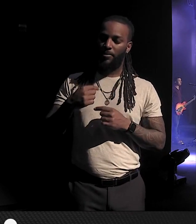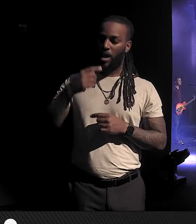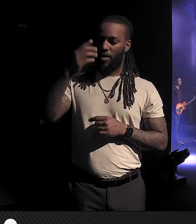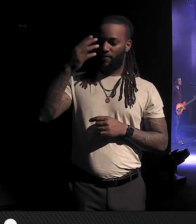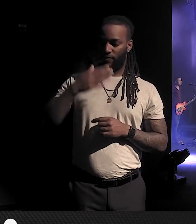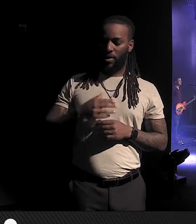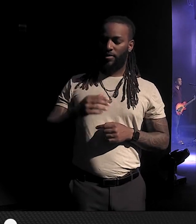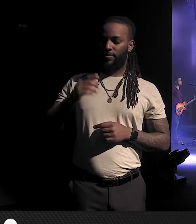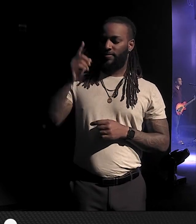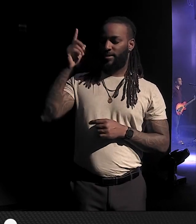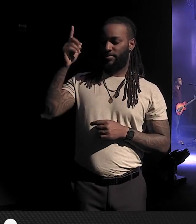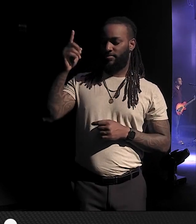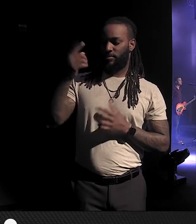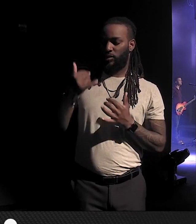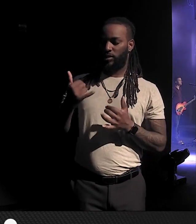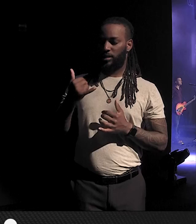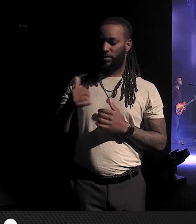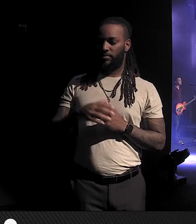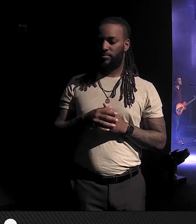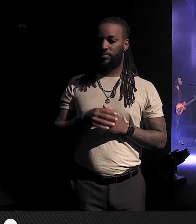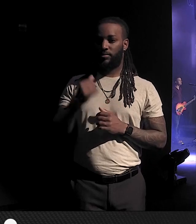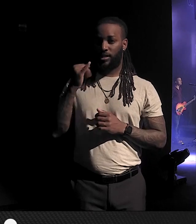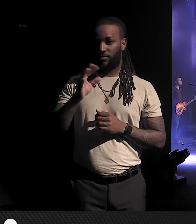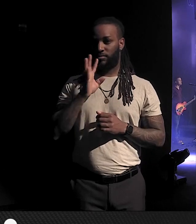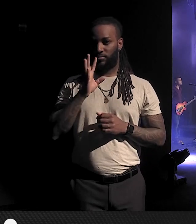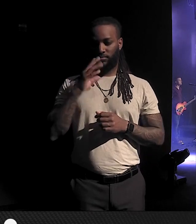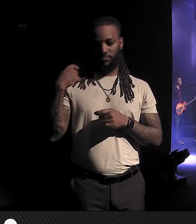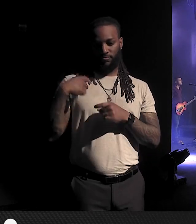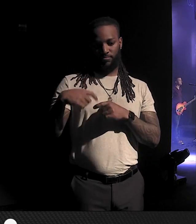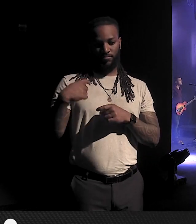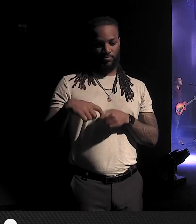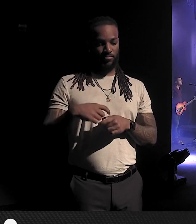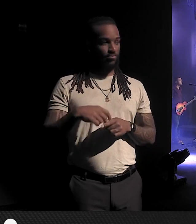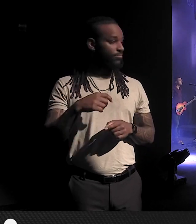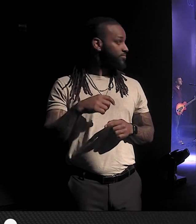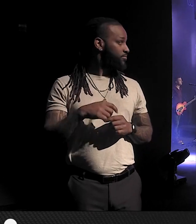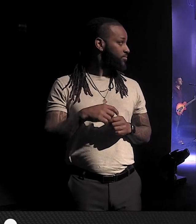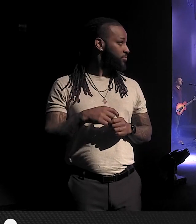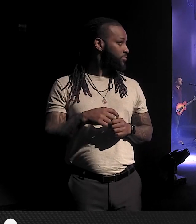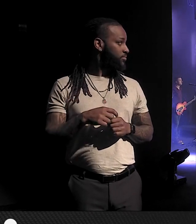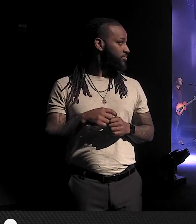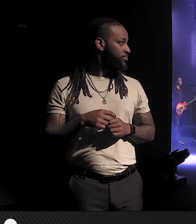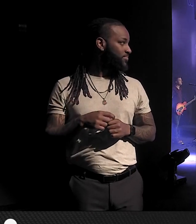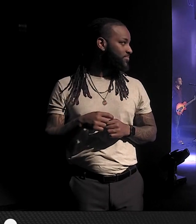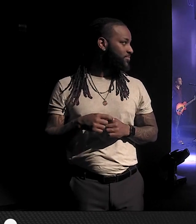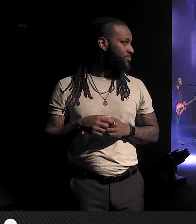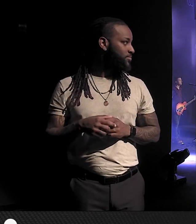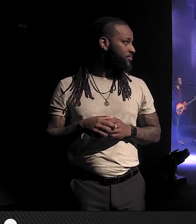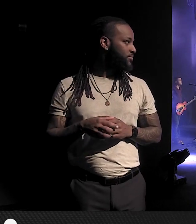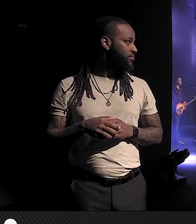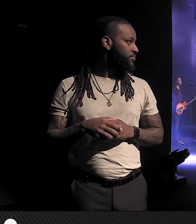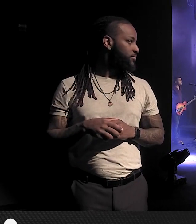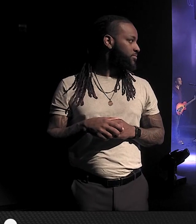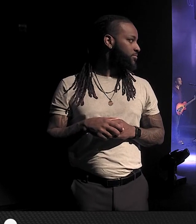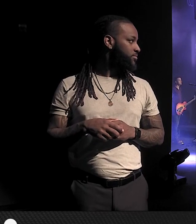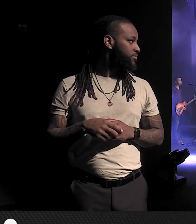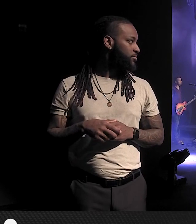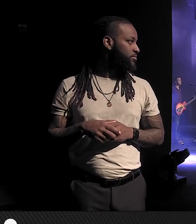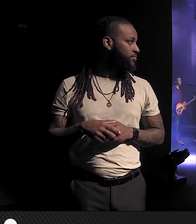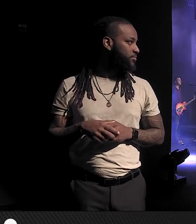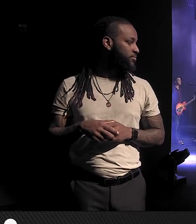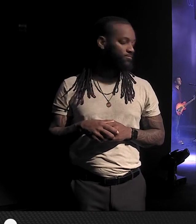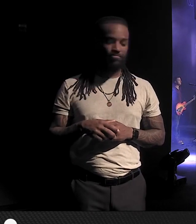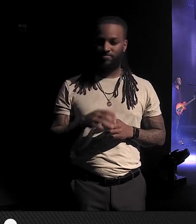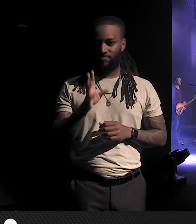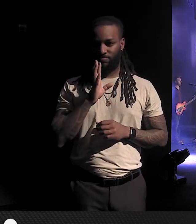altar. Y los que hablan español, pues mis amigos latinos, así es como decimos iglesia ahí. So,